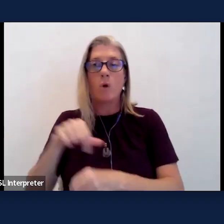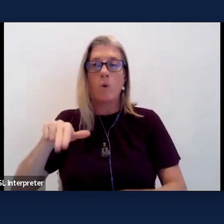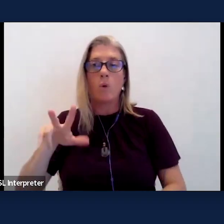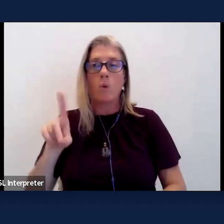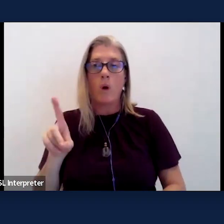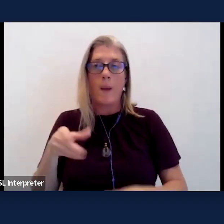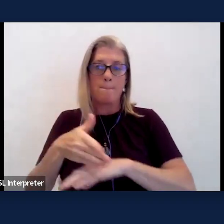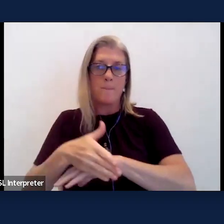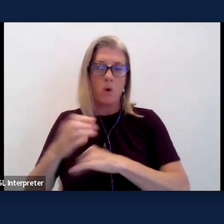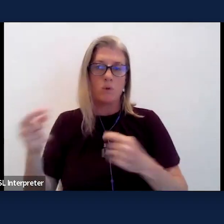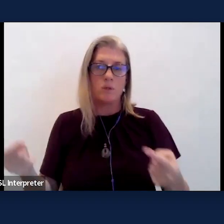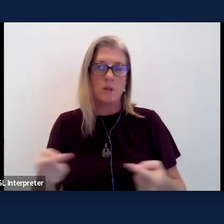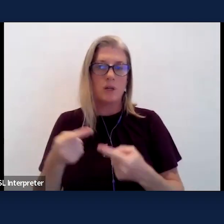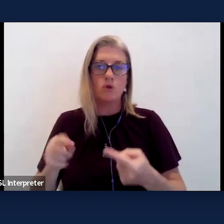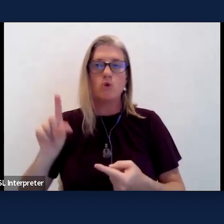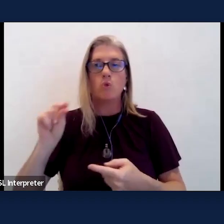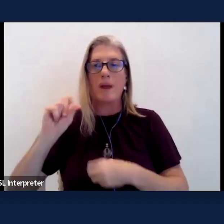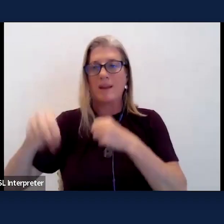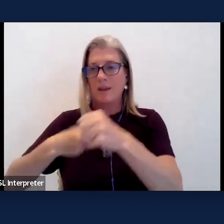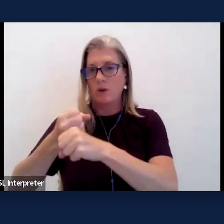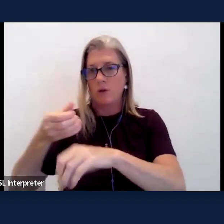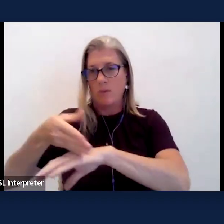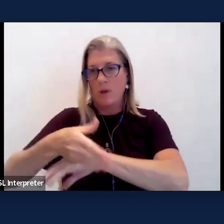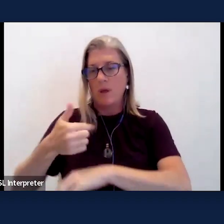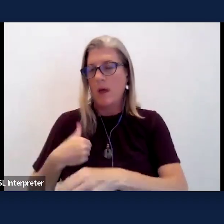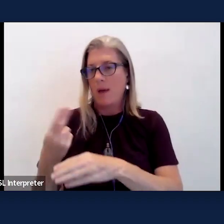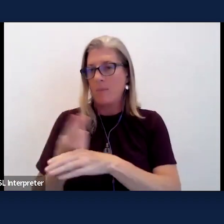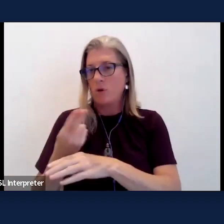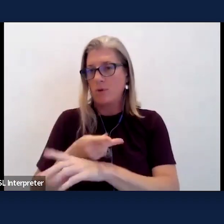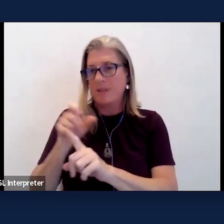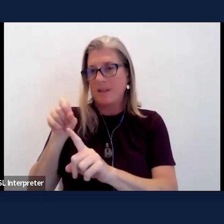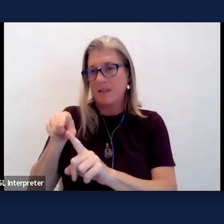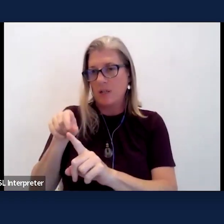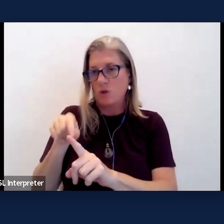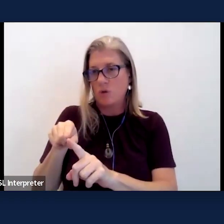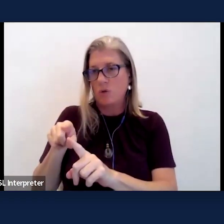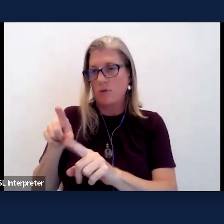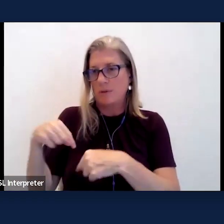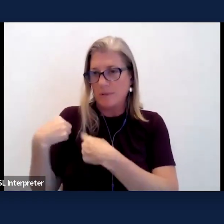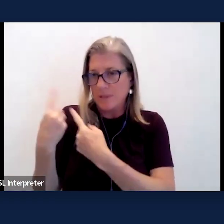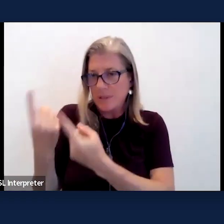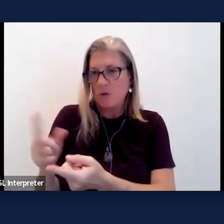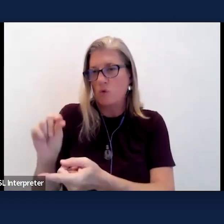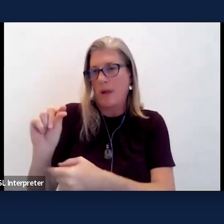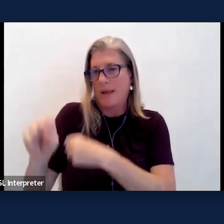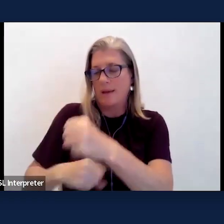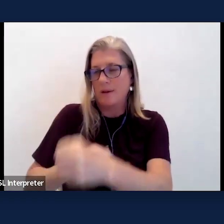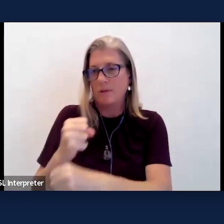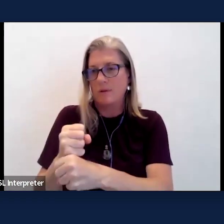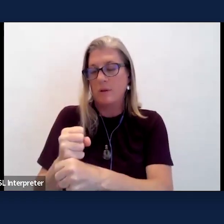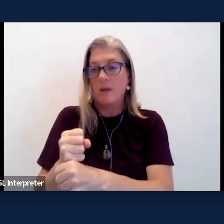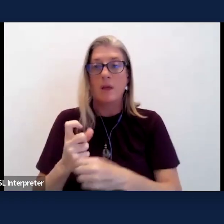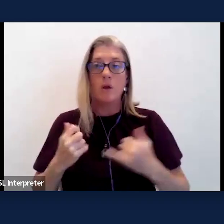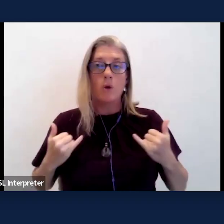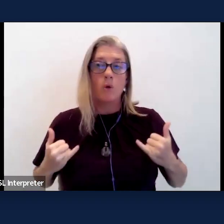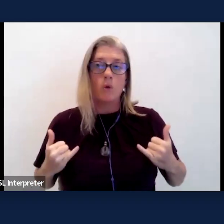post-injury, 20 years post, and I've been using digital stimulation since then. And currently